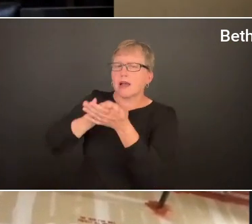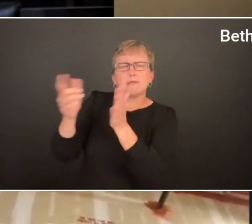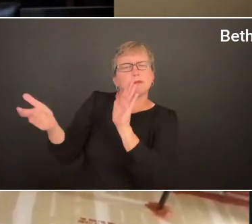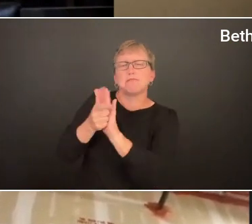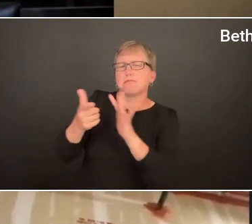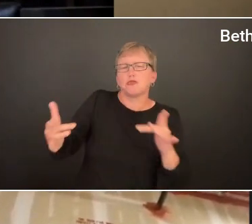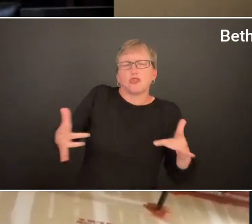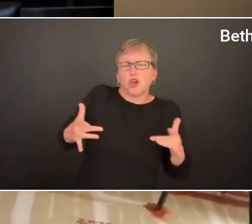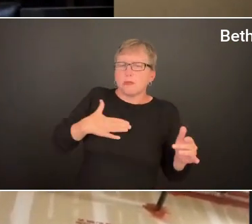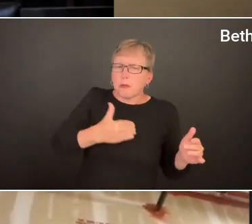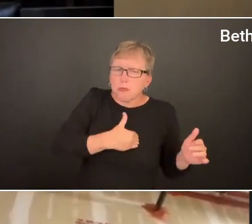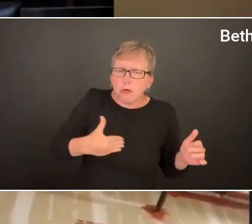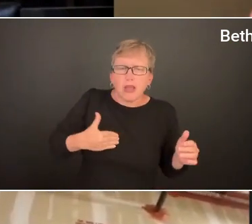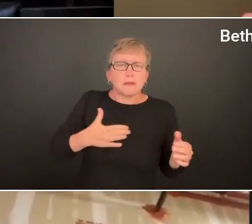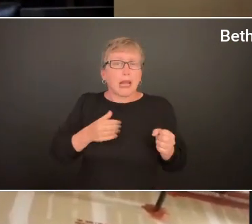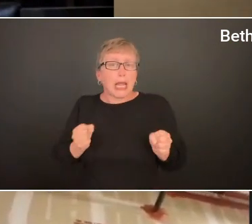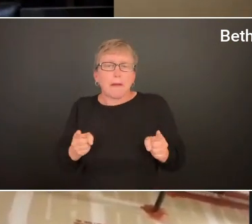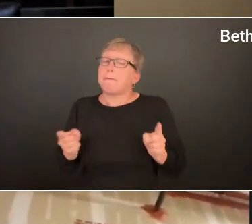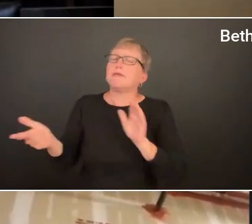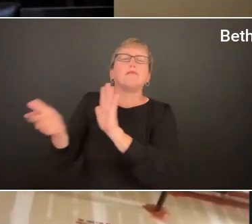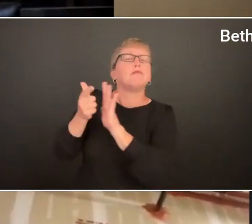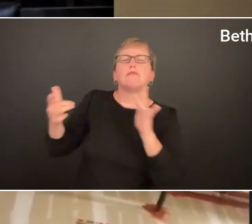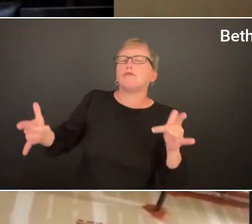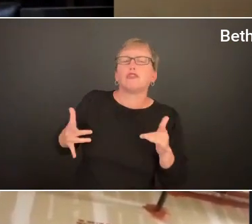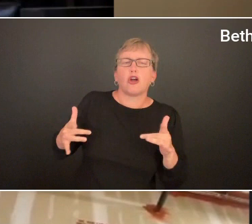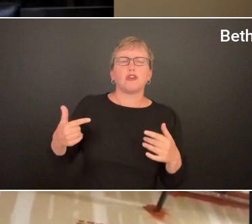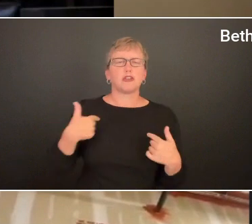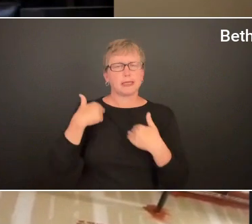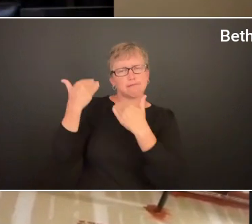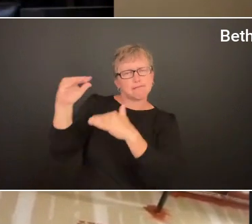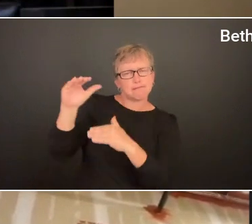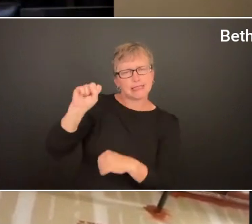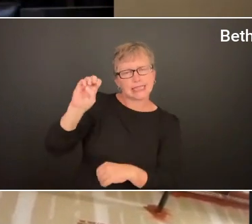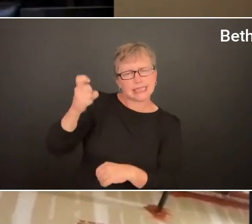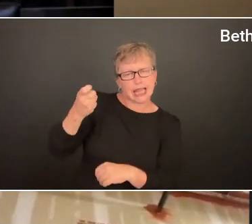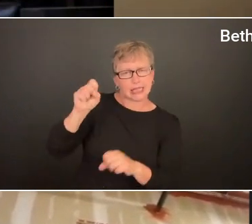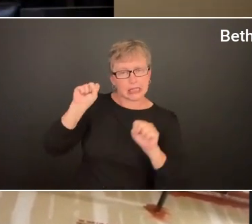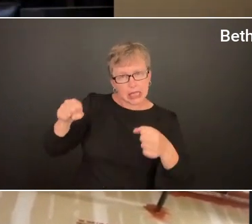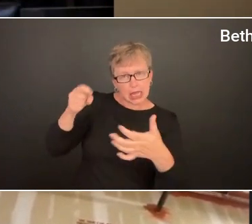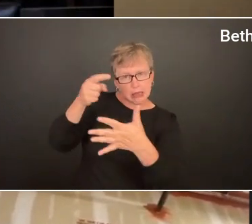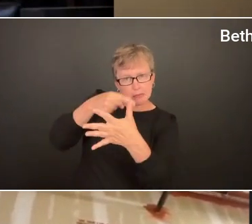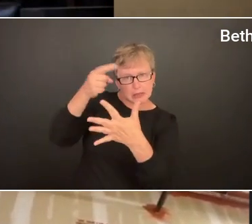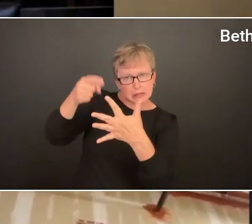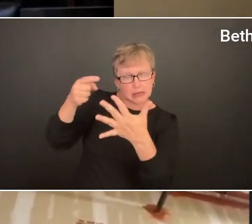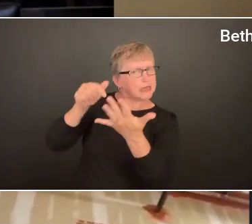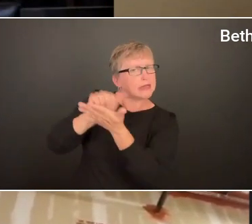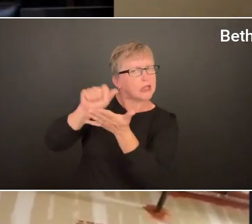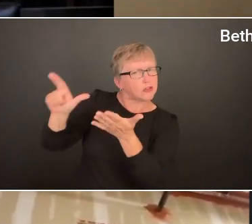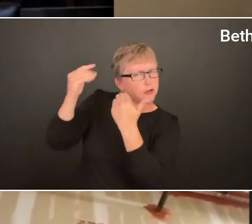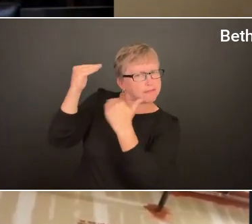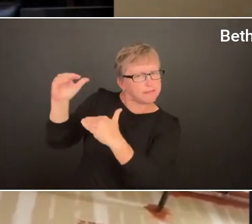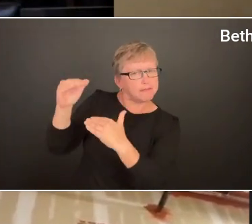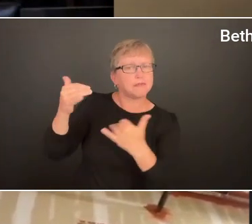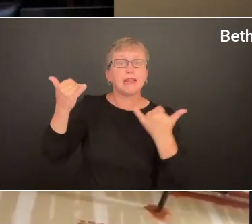out because I didn't want my nipples touched or my breast touched. And, this is the only way we can do it. And the only way